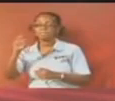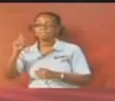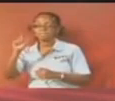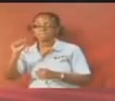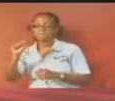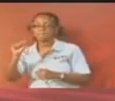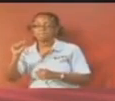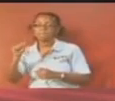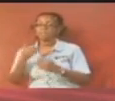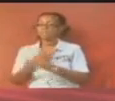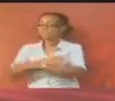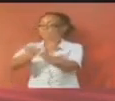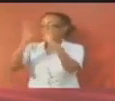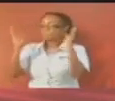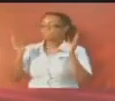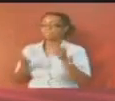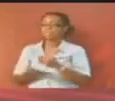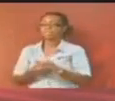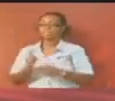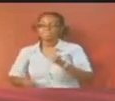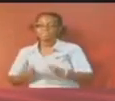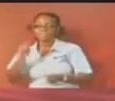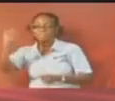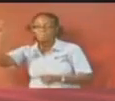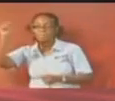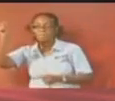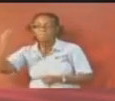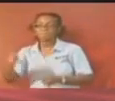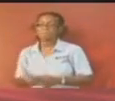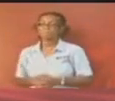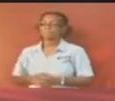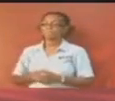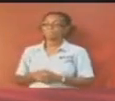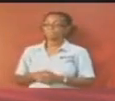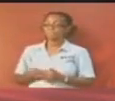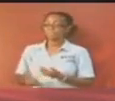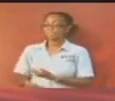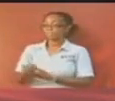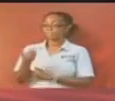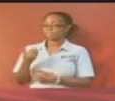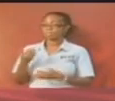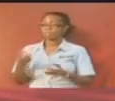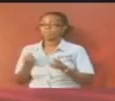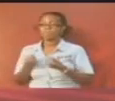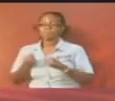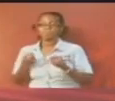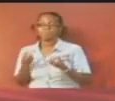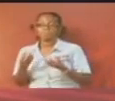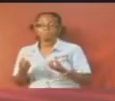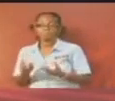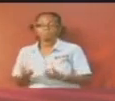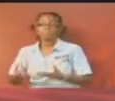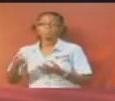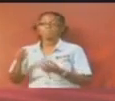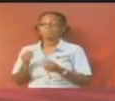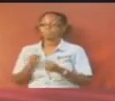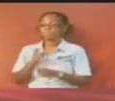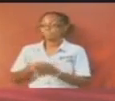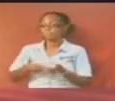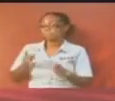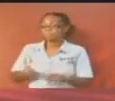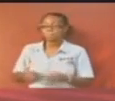Tobago. This morning I come to you to provide an update on the status of the parallel healthcare